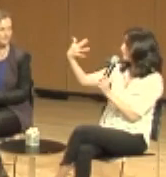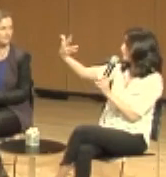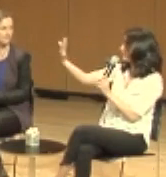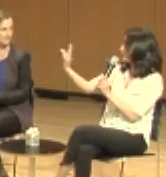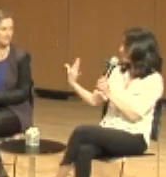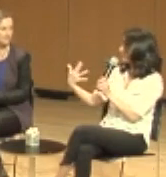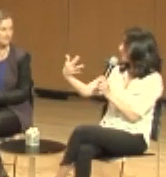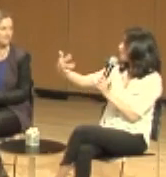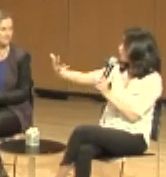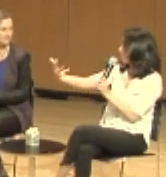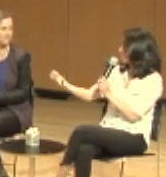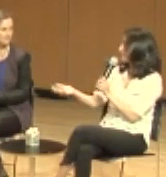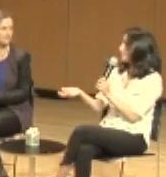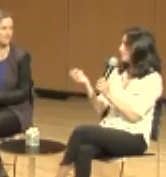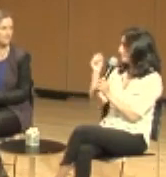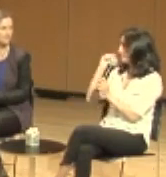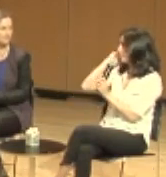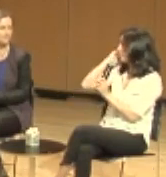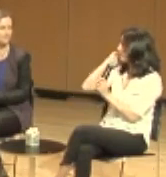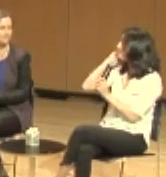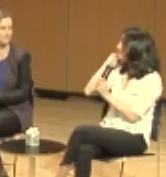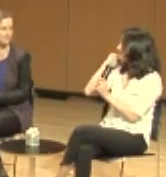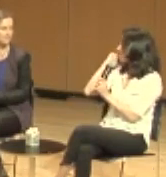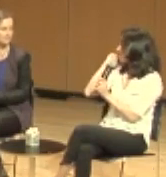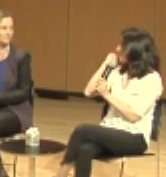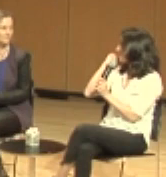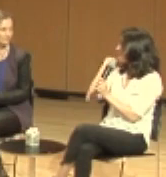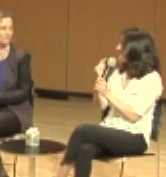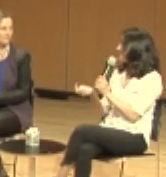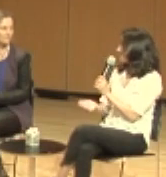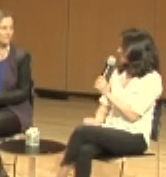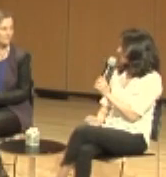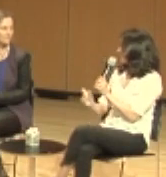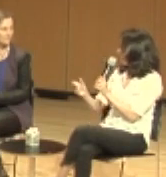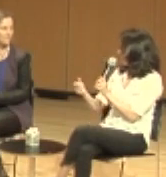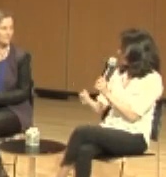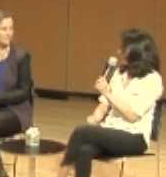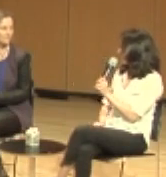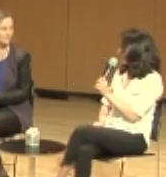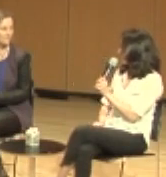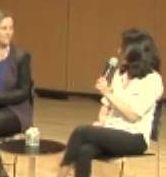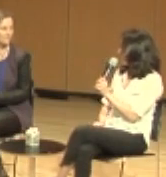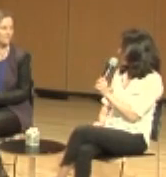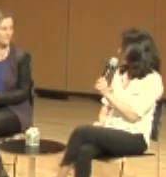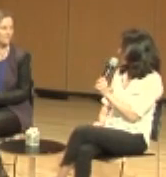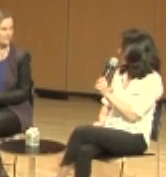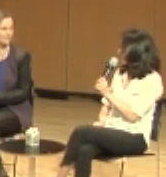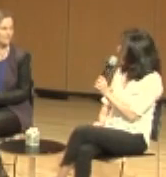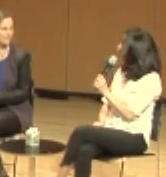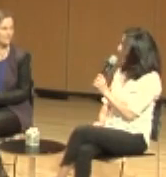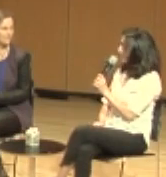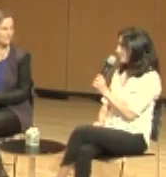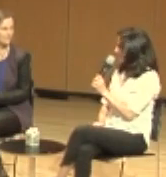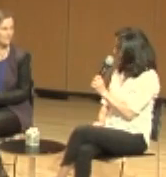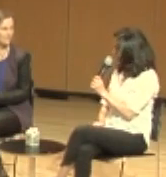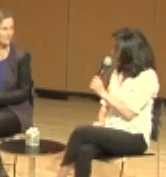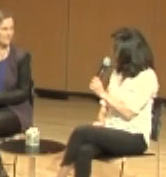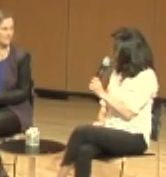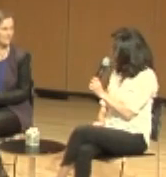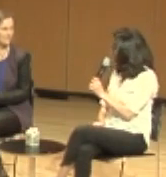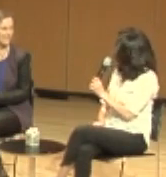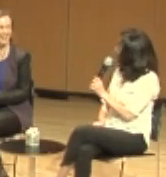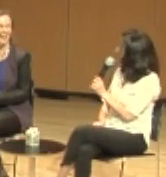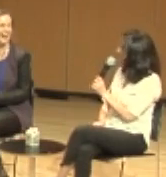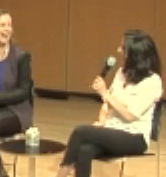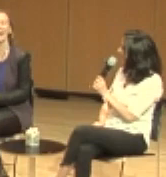both spatial distance and darkness but also great intimacy between the audience and the actor are you still going